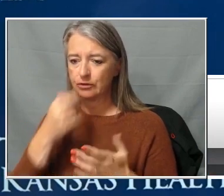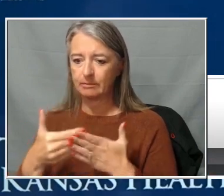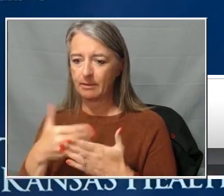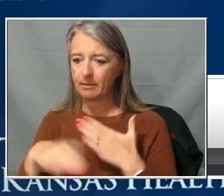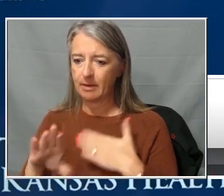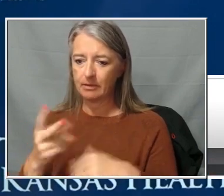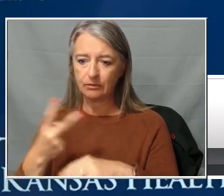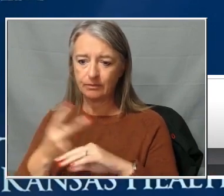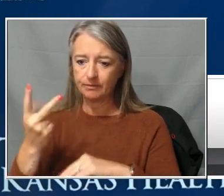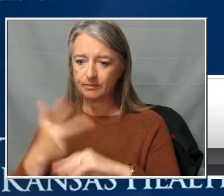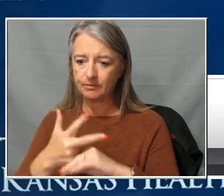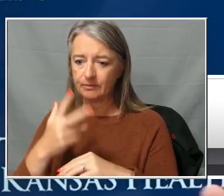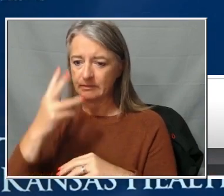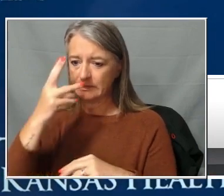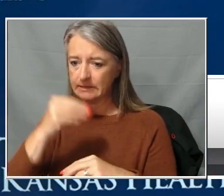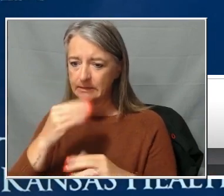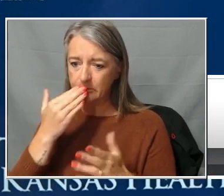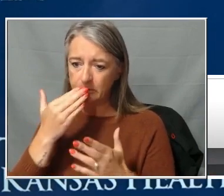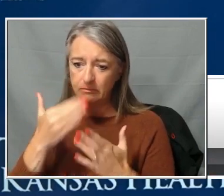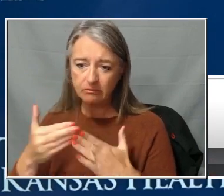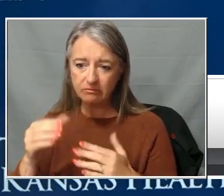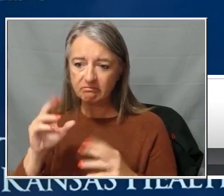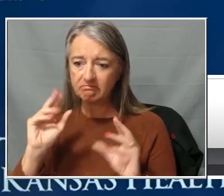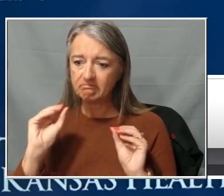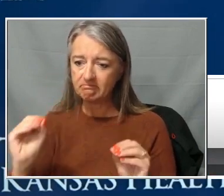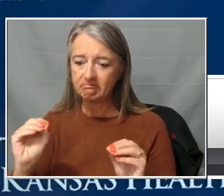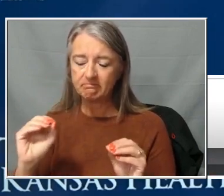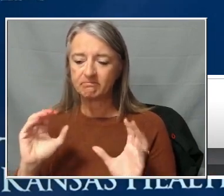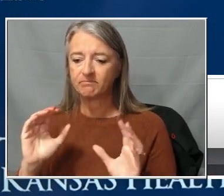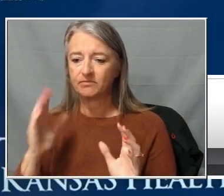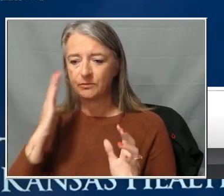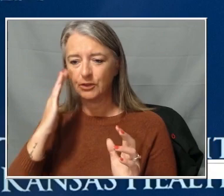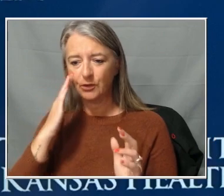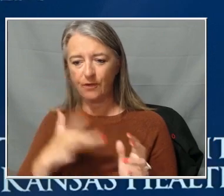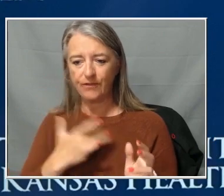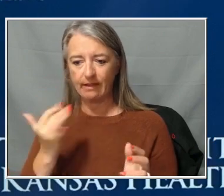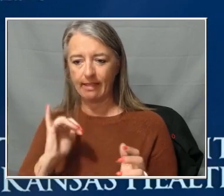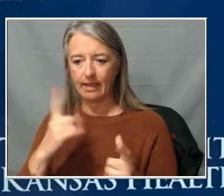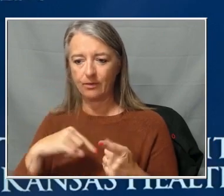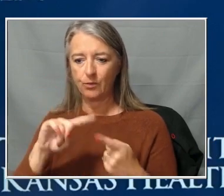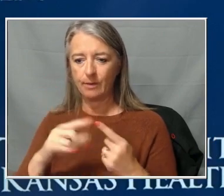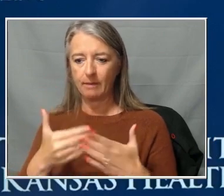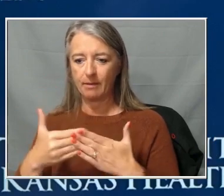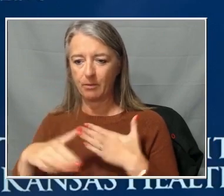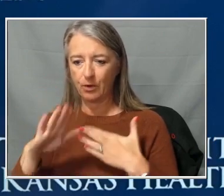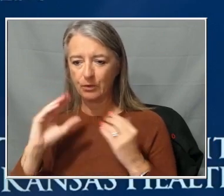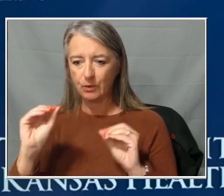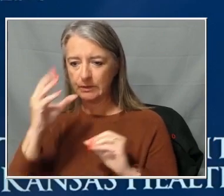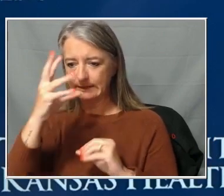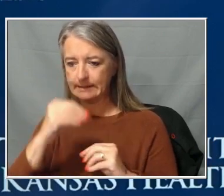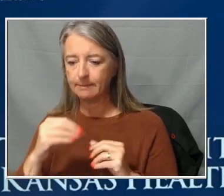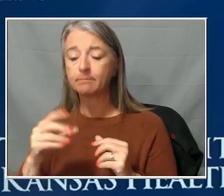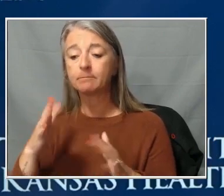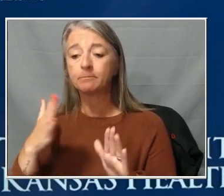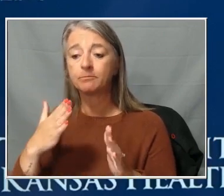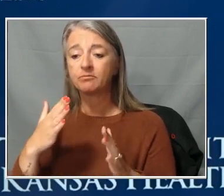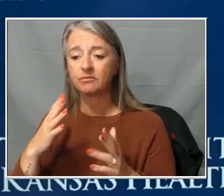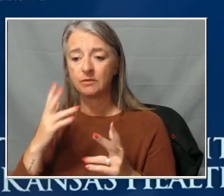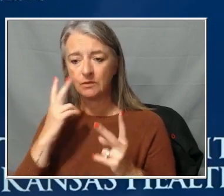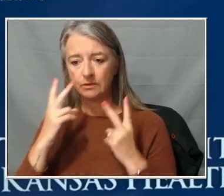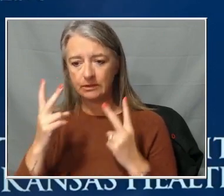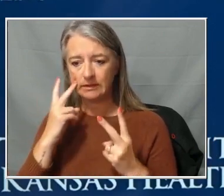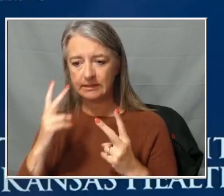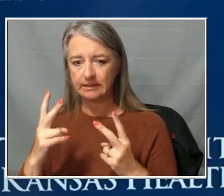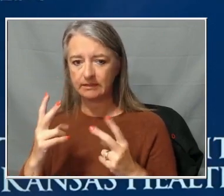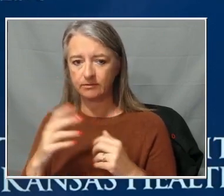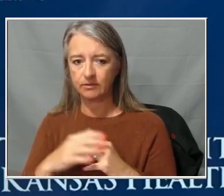ago. She was sleep deprived, and certainly we all know what that is like. But she walked in, and you could just tell that there